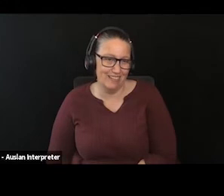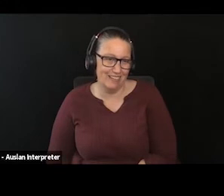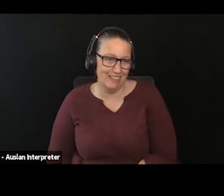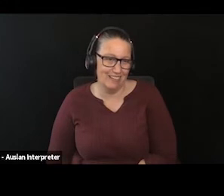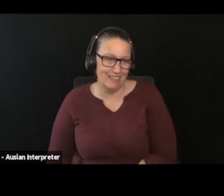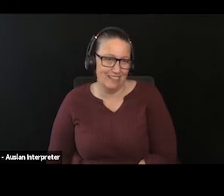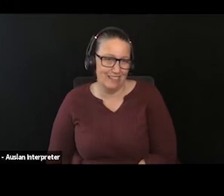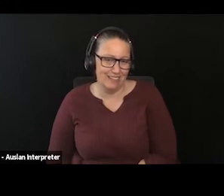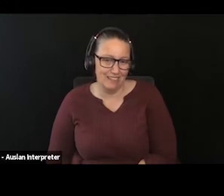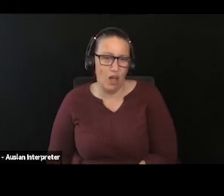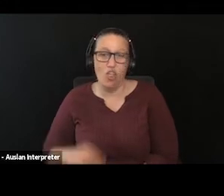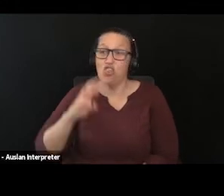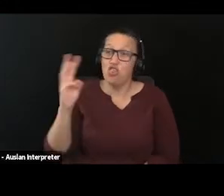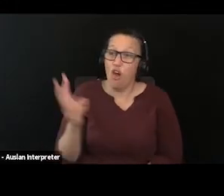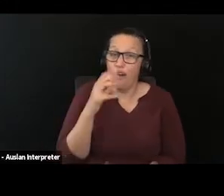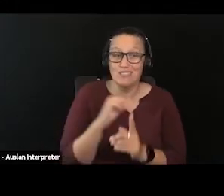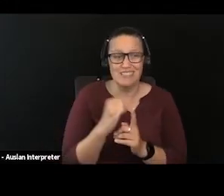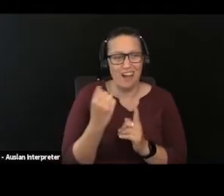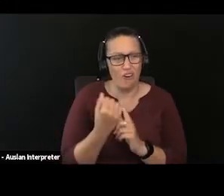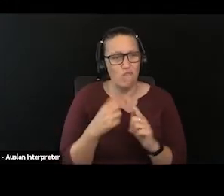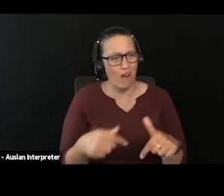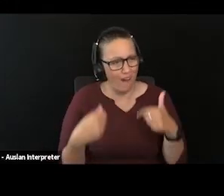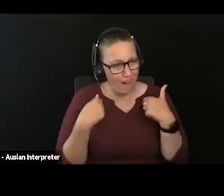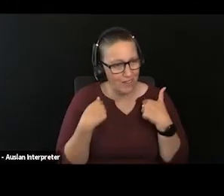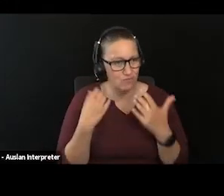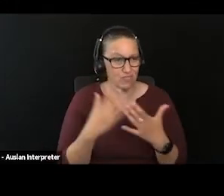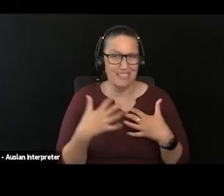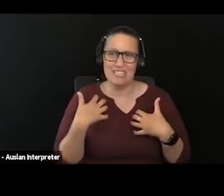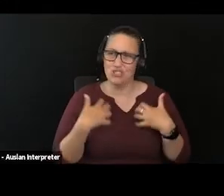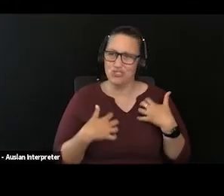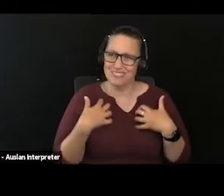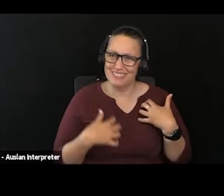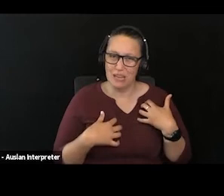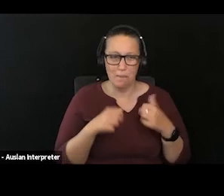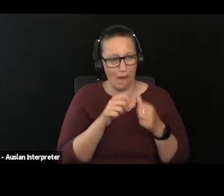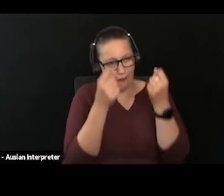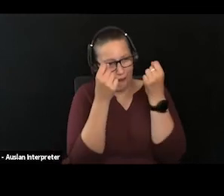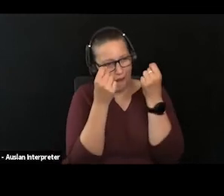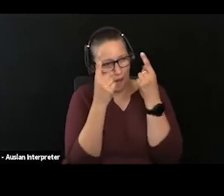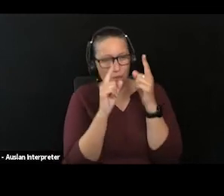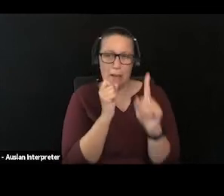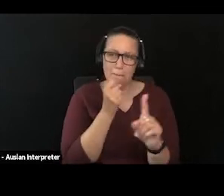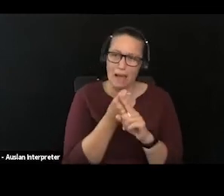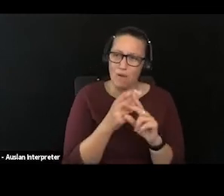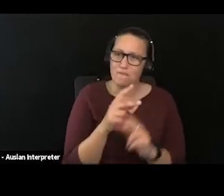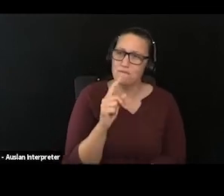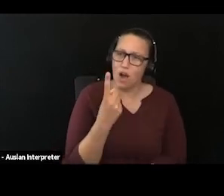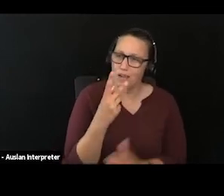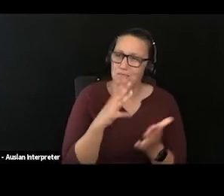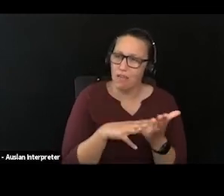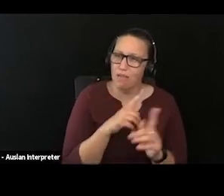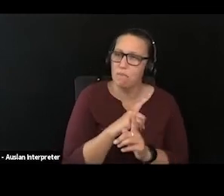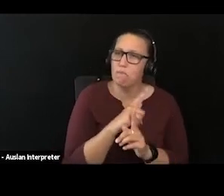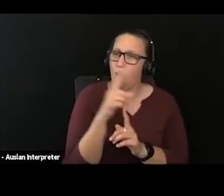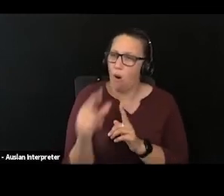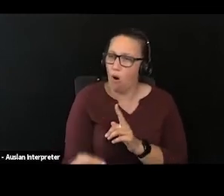And a third scenario in which we were very much interested in better estimating the impact of this first month post-release on mortality.